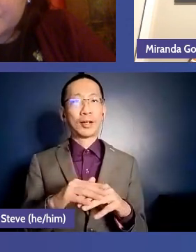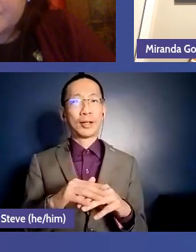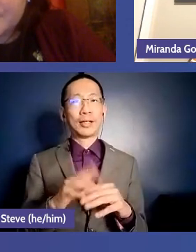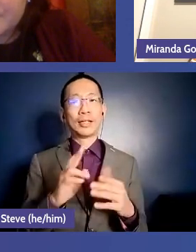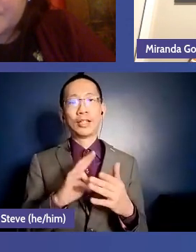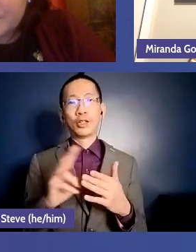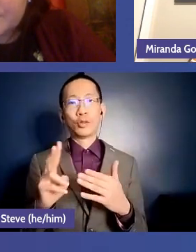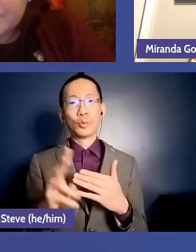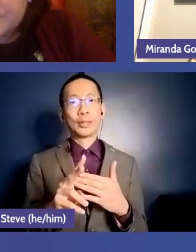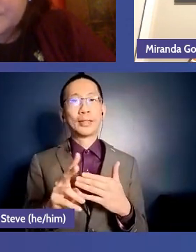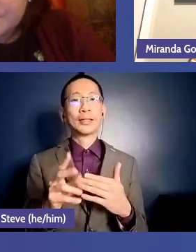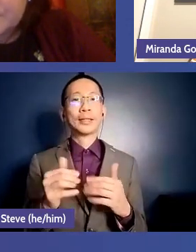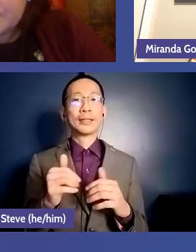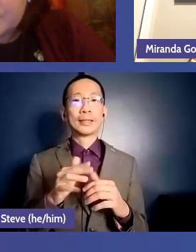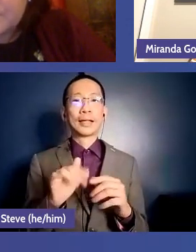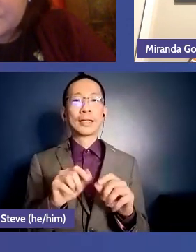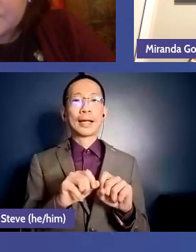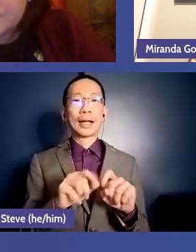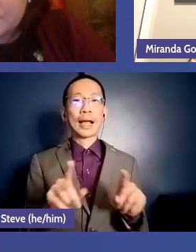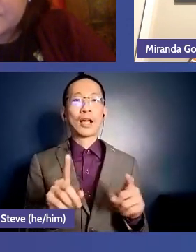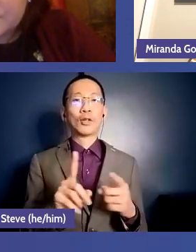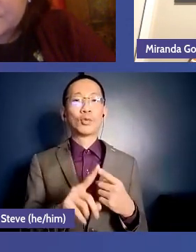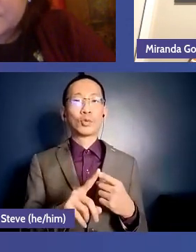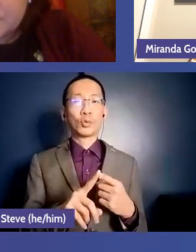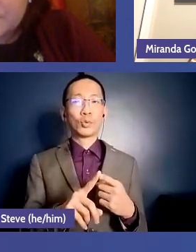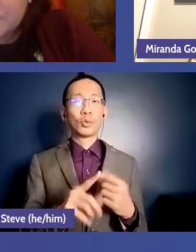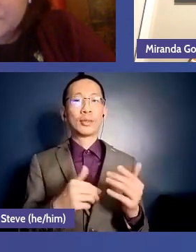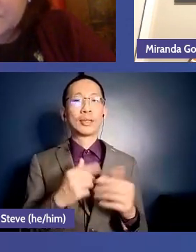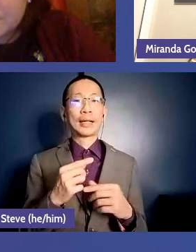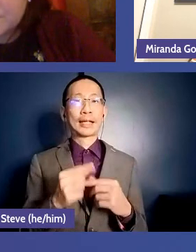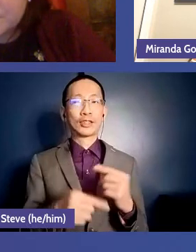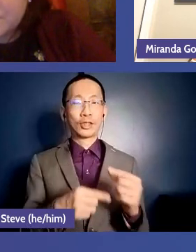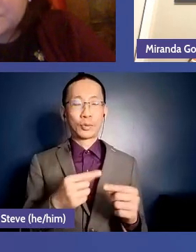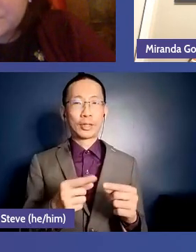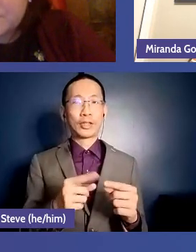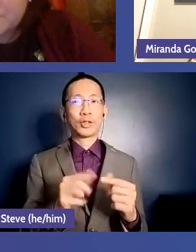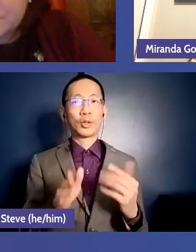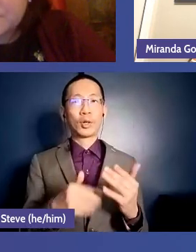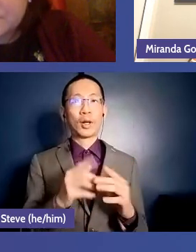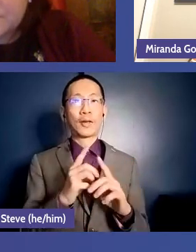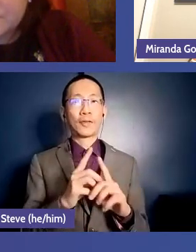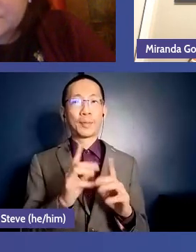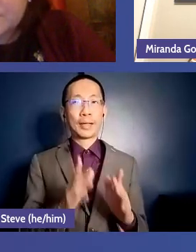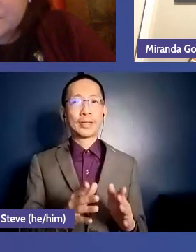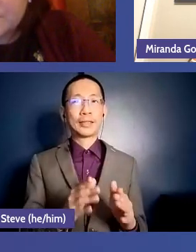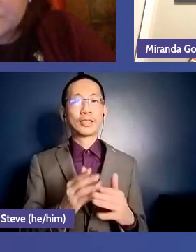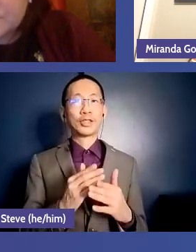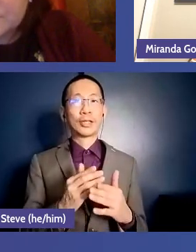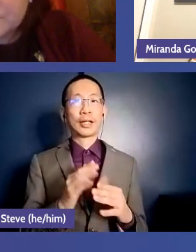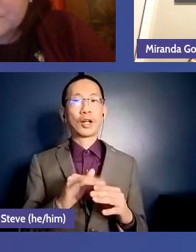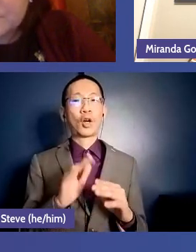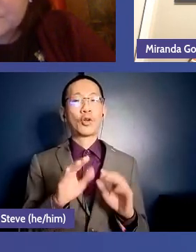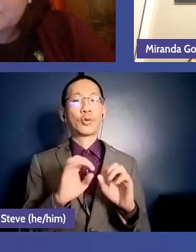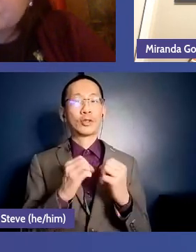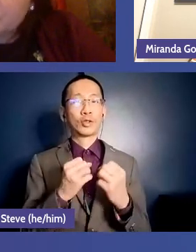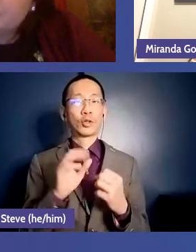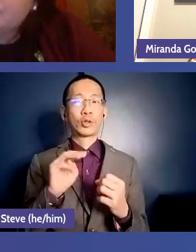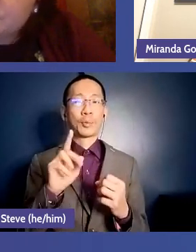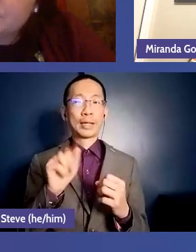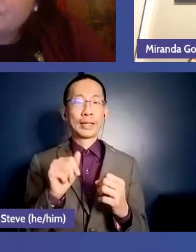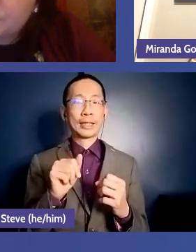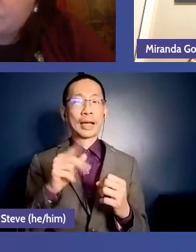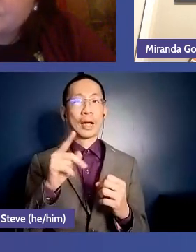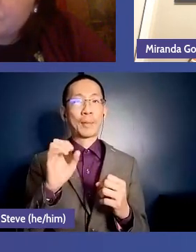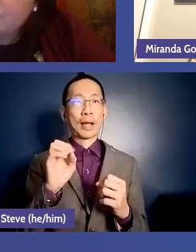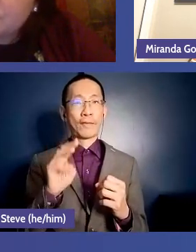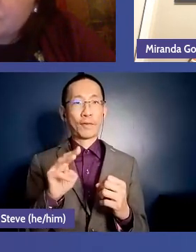2 weeks, sending that out to the next generation, to all of the mentees, sharing it out on your social media platform and things like